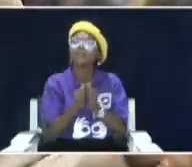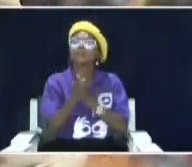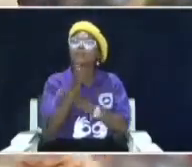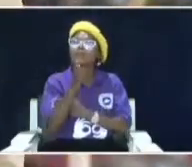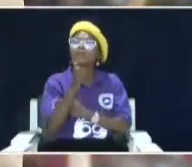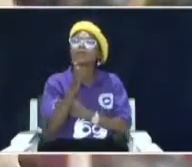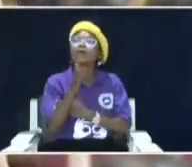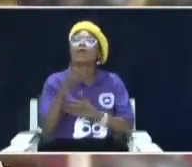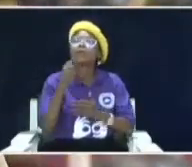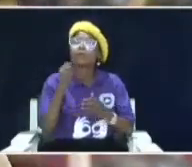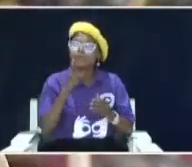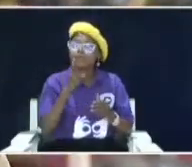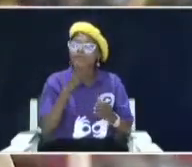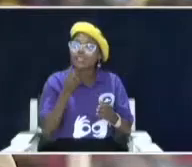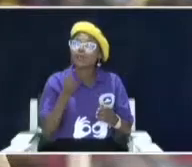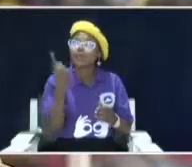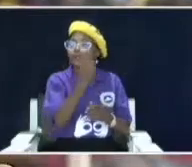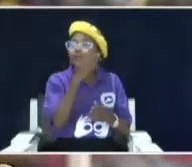Great Commission.